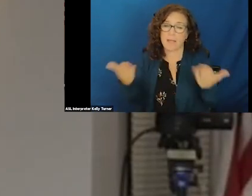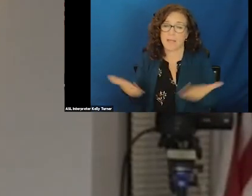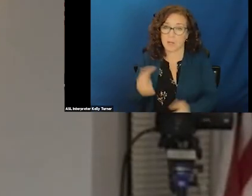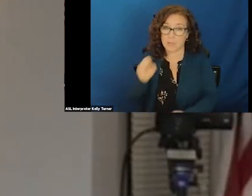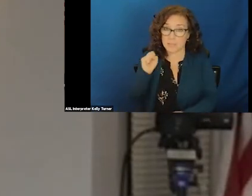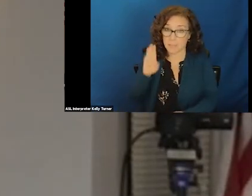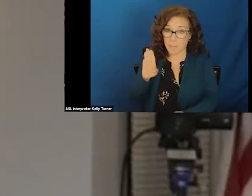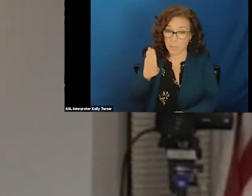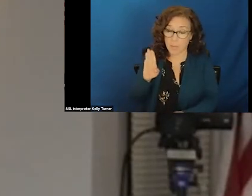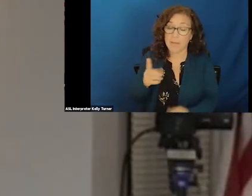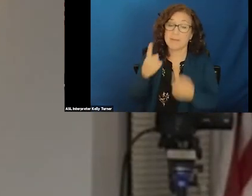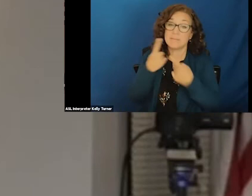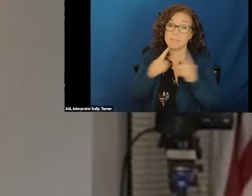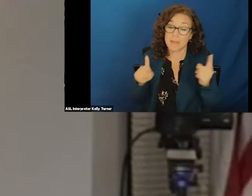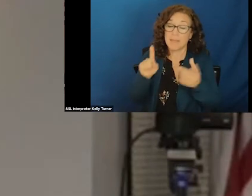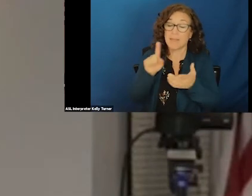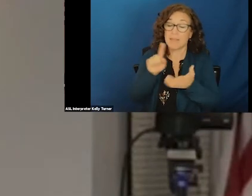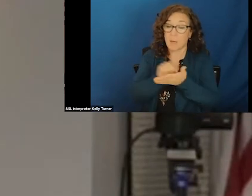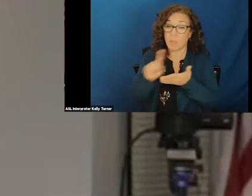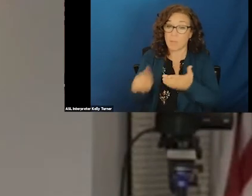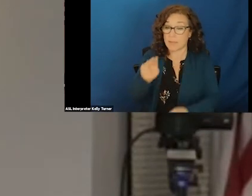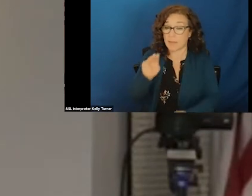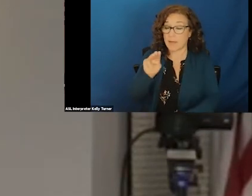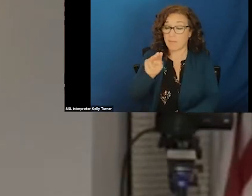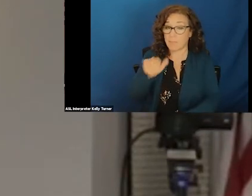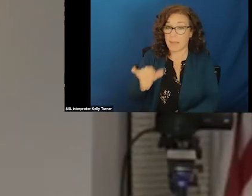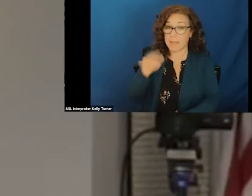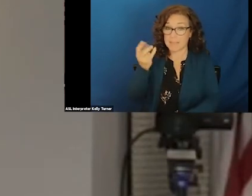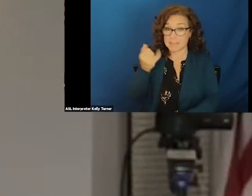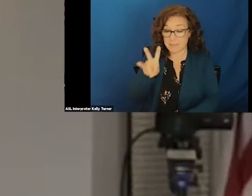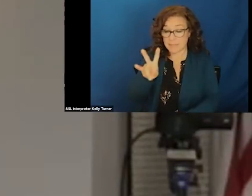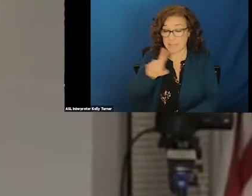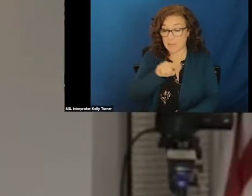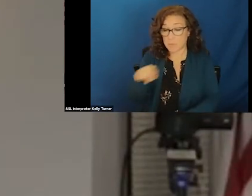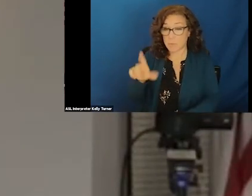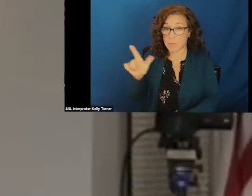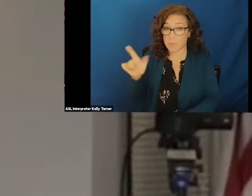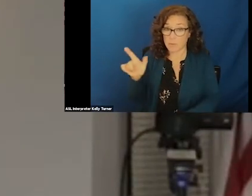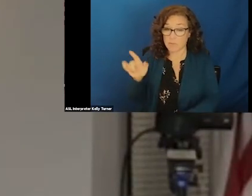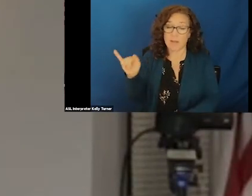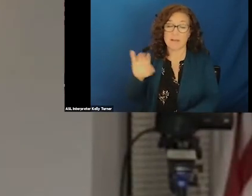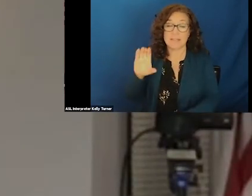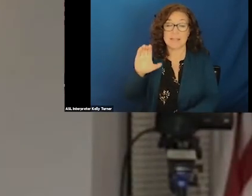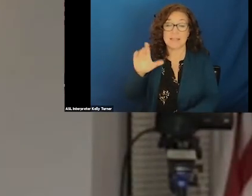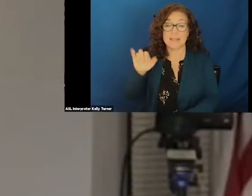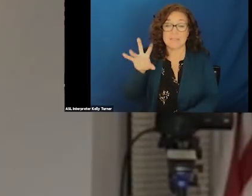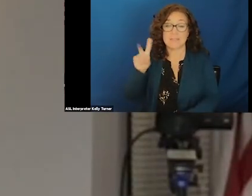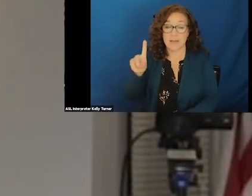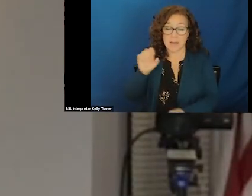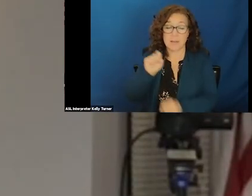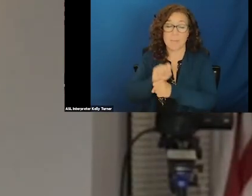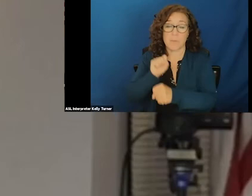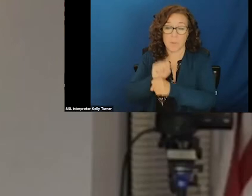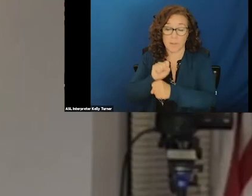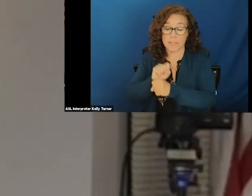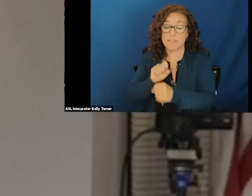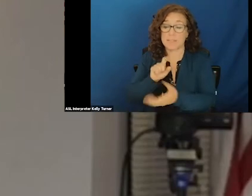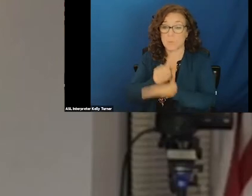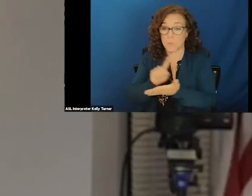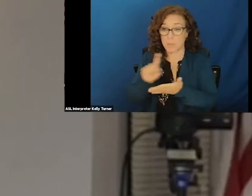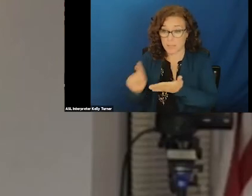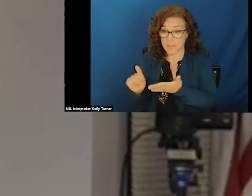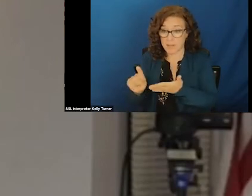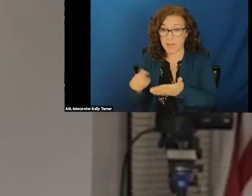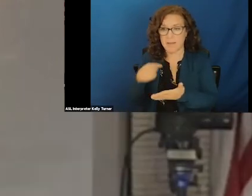Employees Week in Santa Barbara Unified School District. And I would like for us to stand, because this has been a really mighty week for all of these. If we could just stand and give them all a